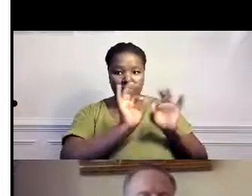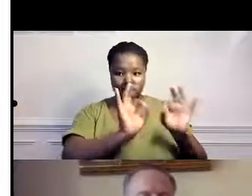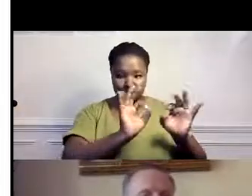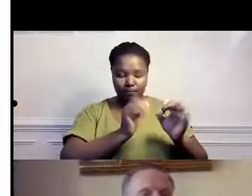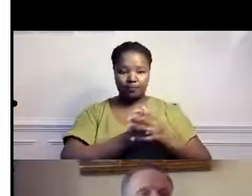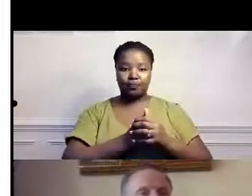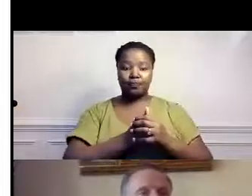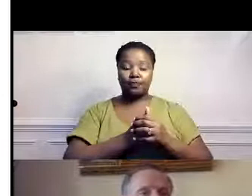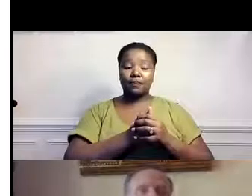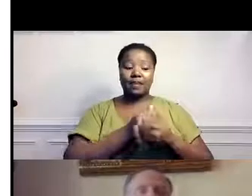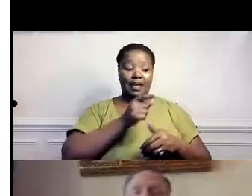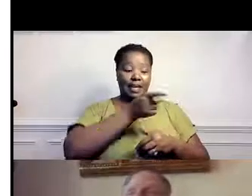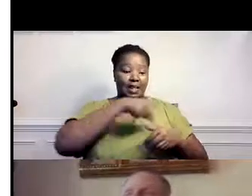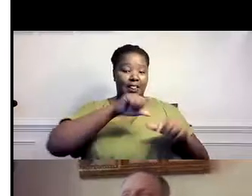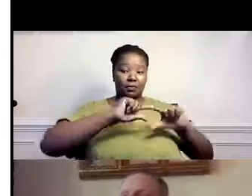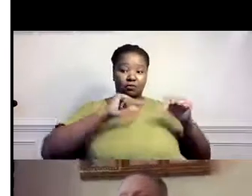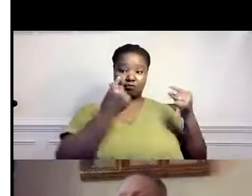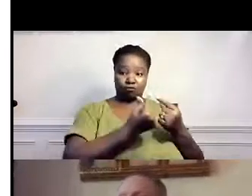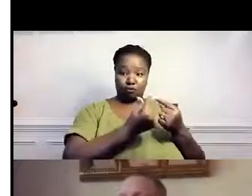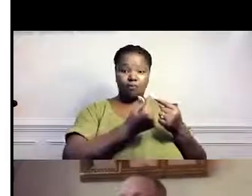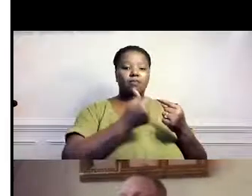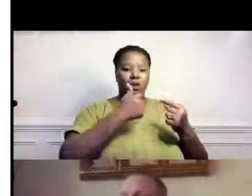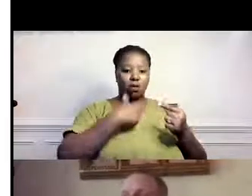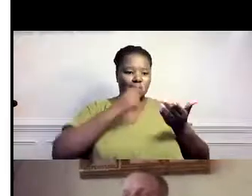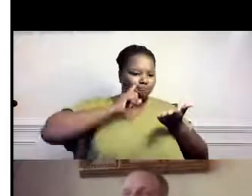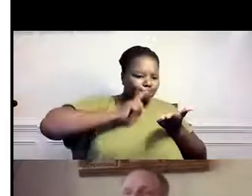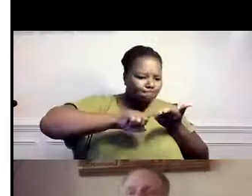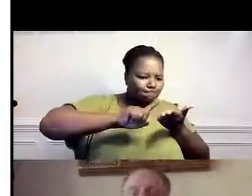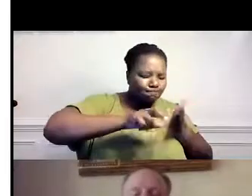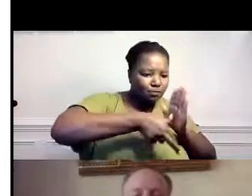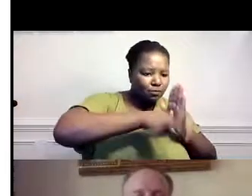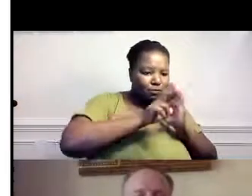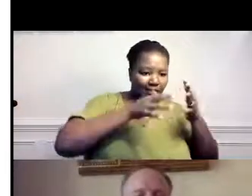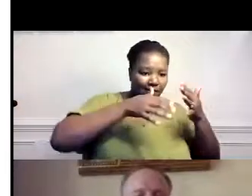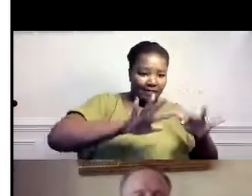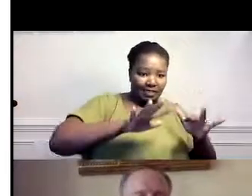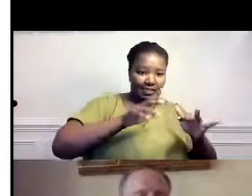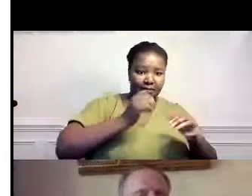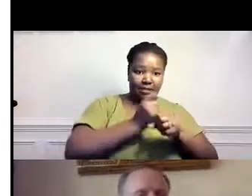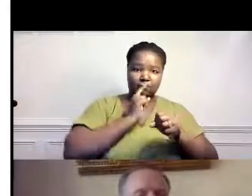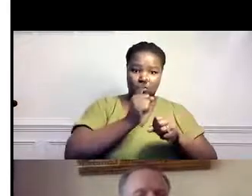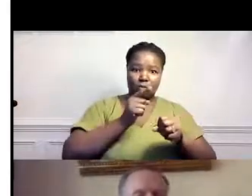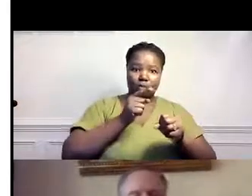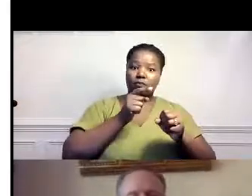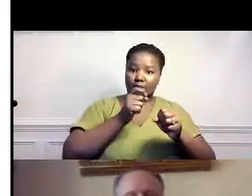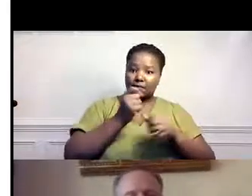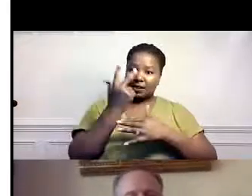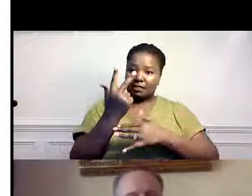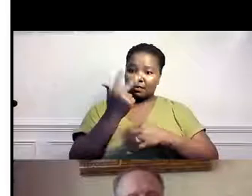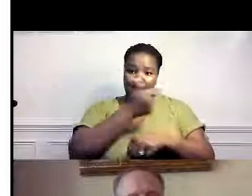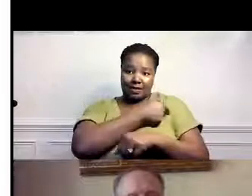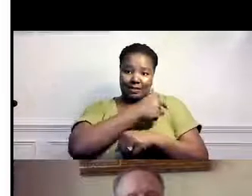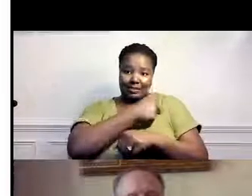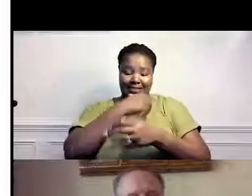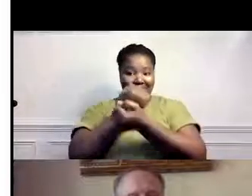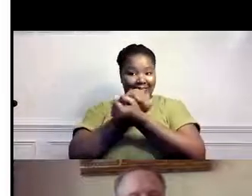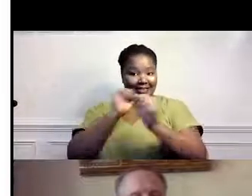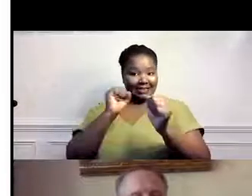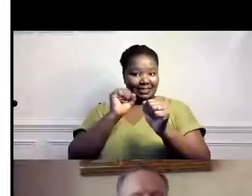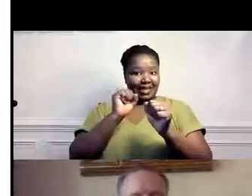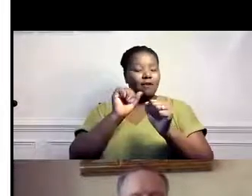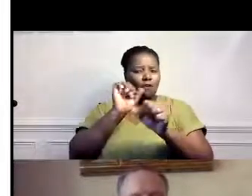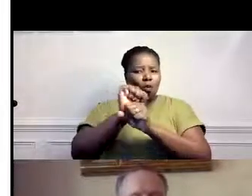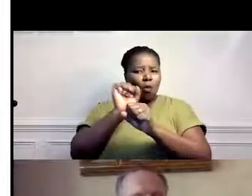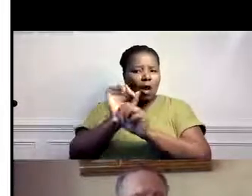the reviews, determined that the 3 vaccines are safe and effective. Now, as the note says on the bottom